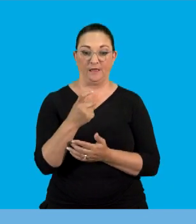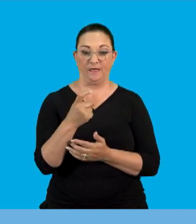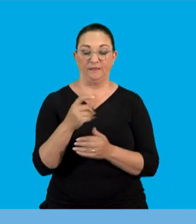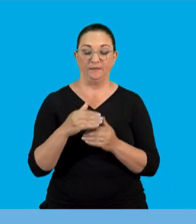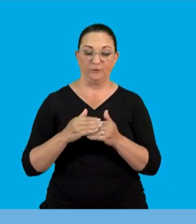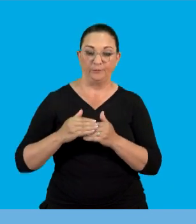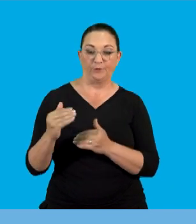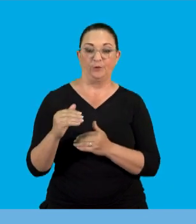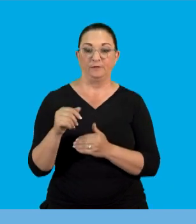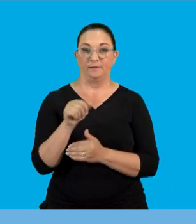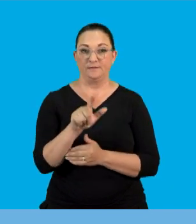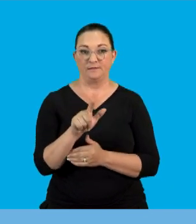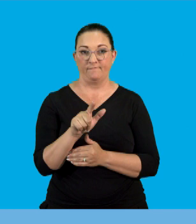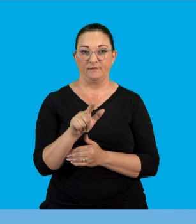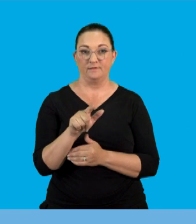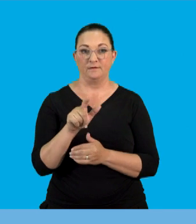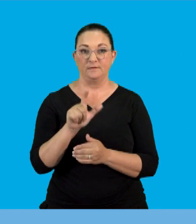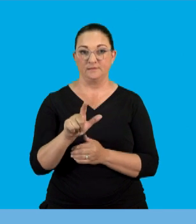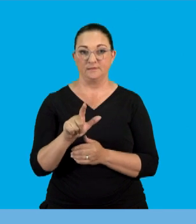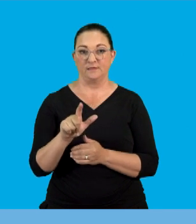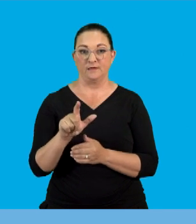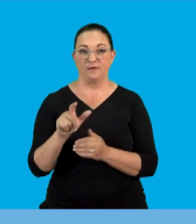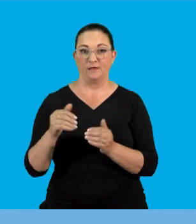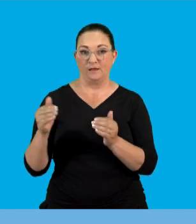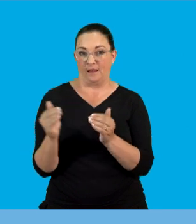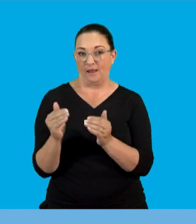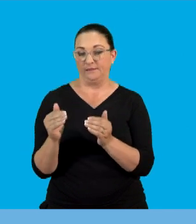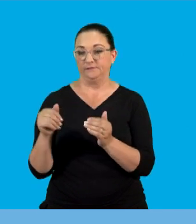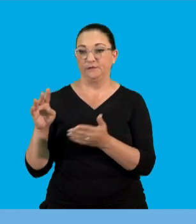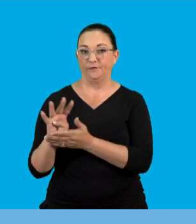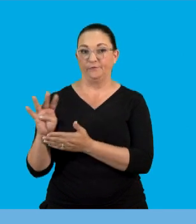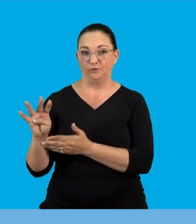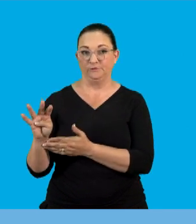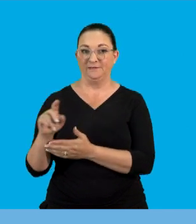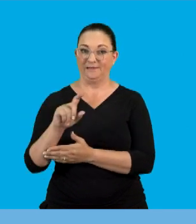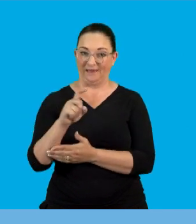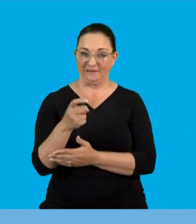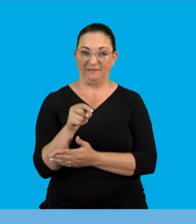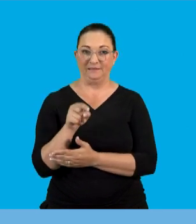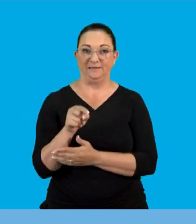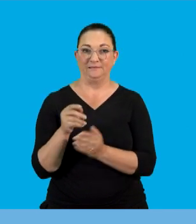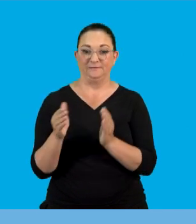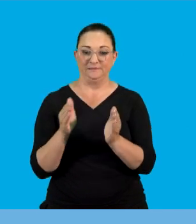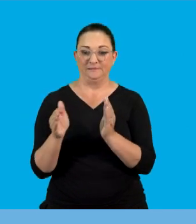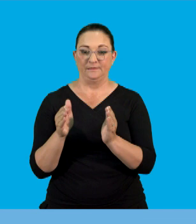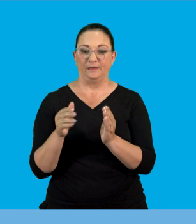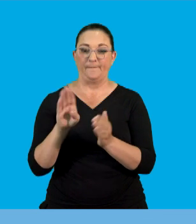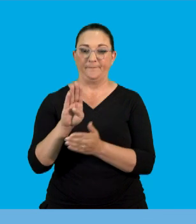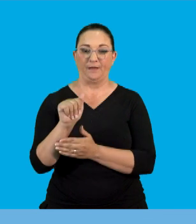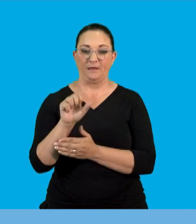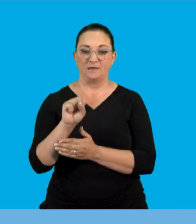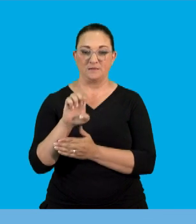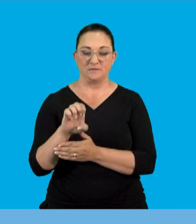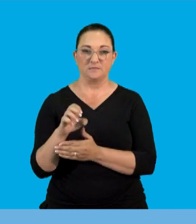Until 14. We can also say x is greater than 7. At the same time, x is lesser